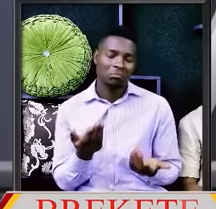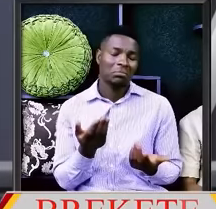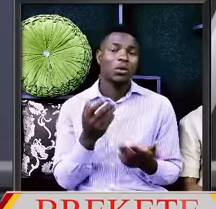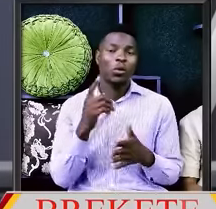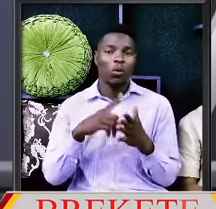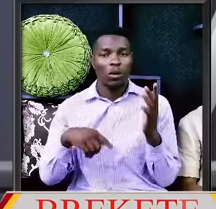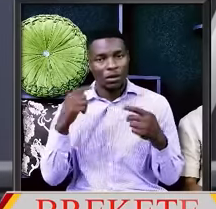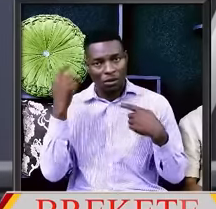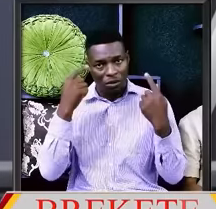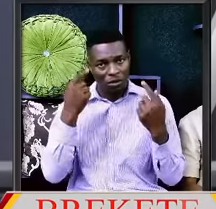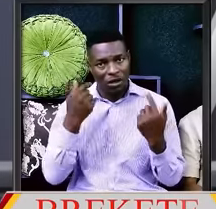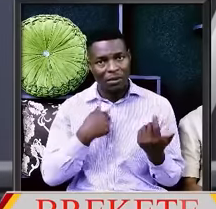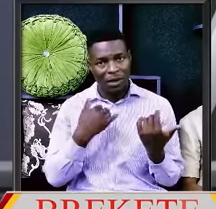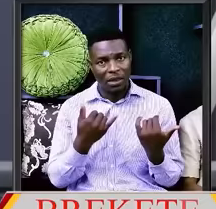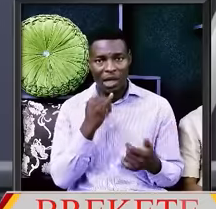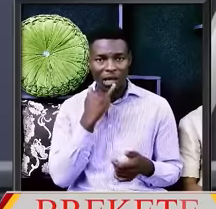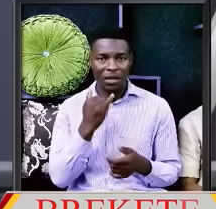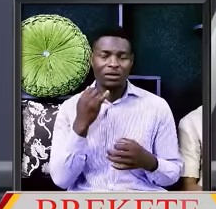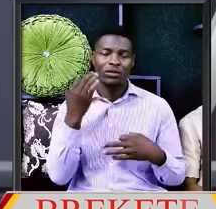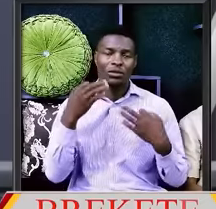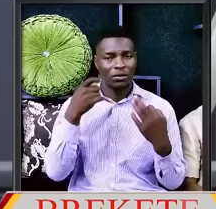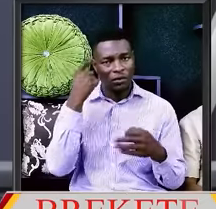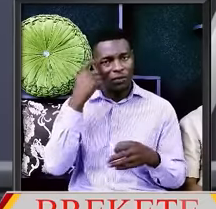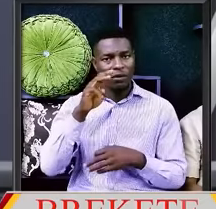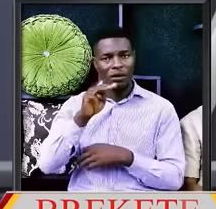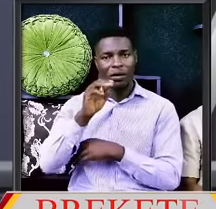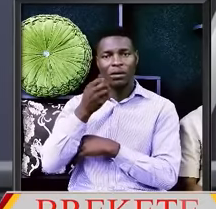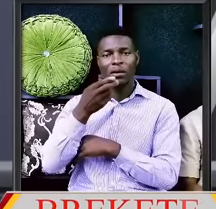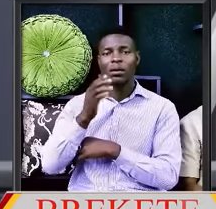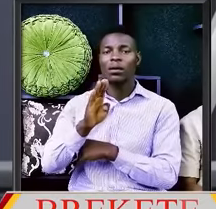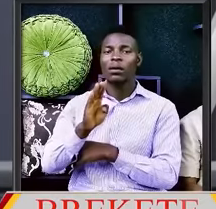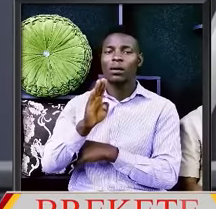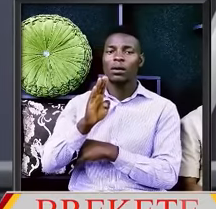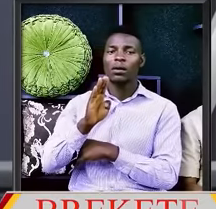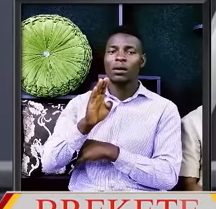Not justice for Mohbad. Any other thing,